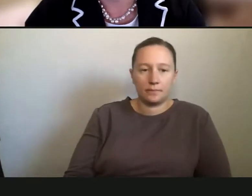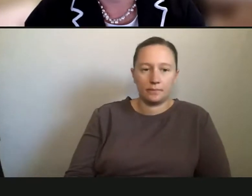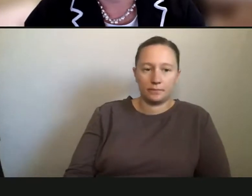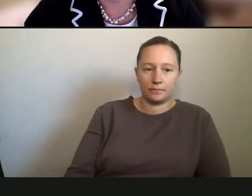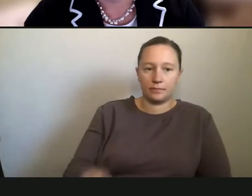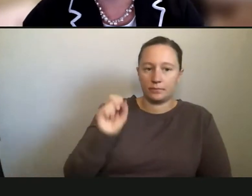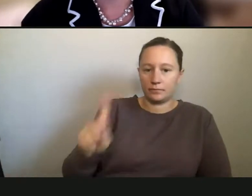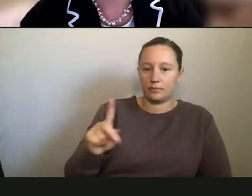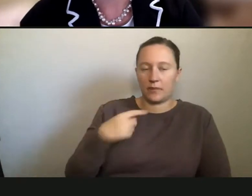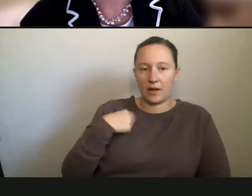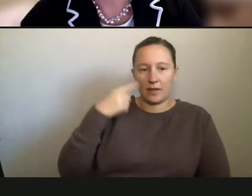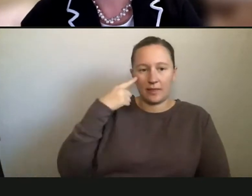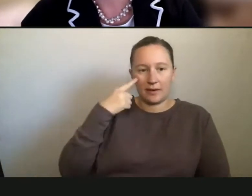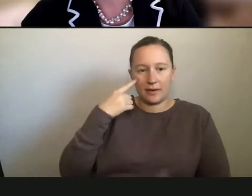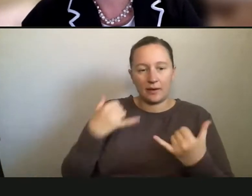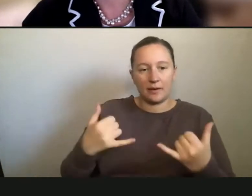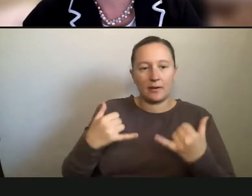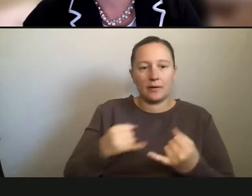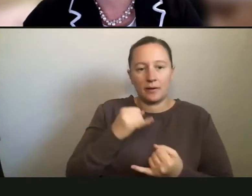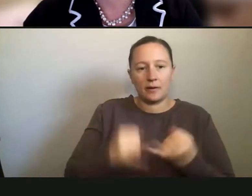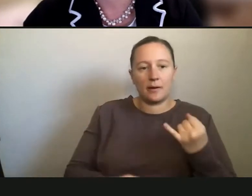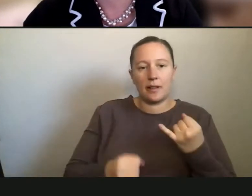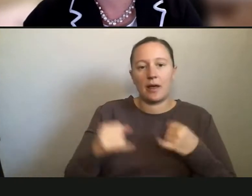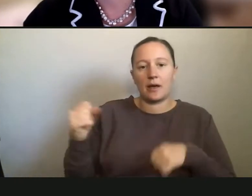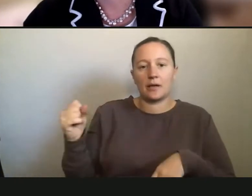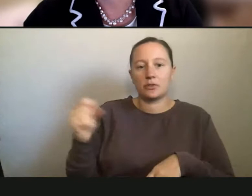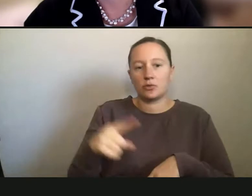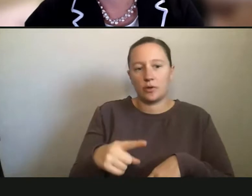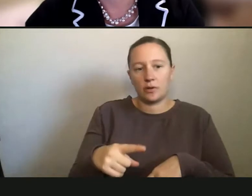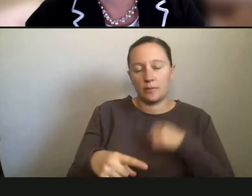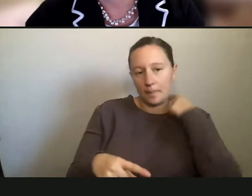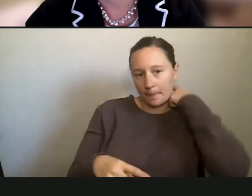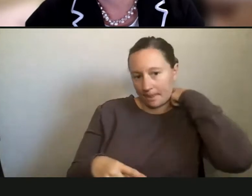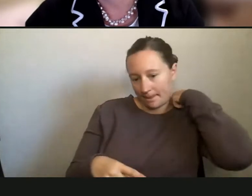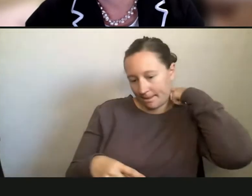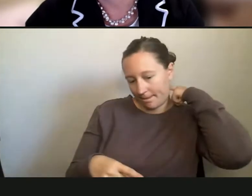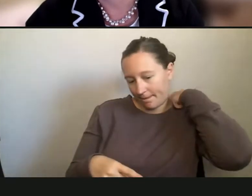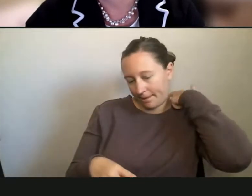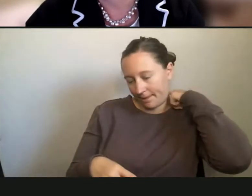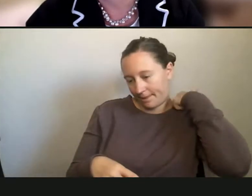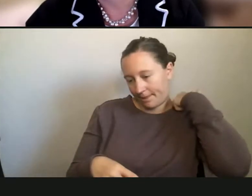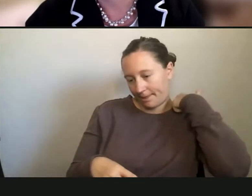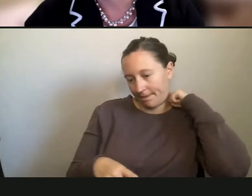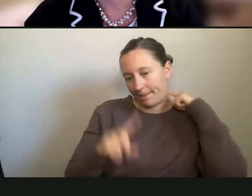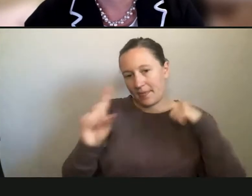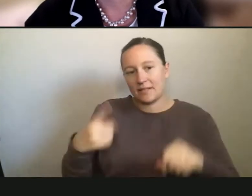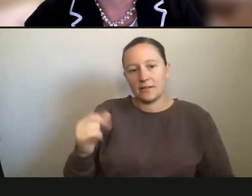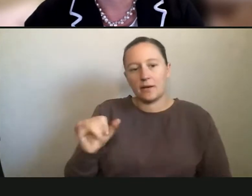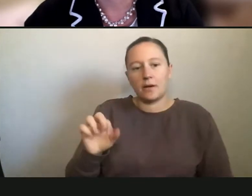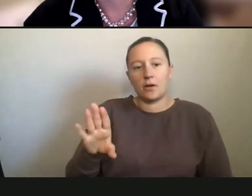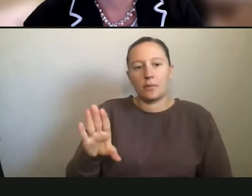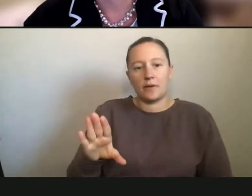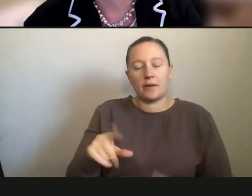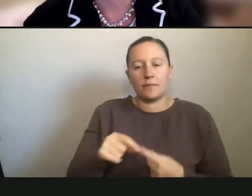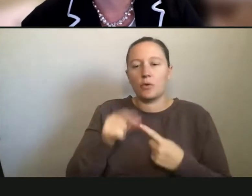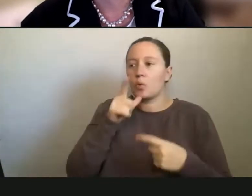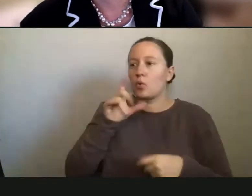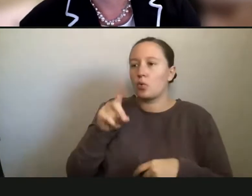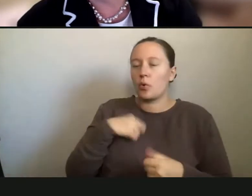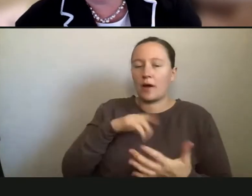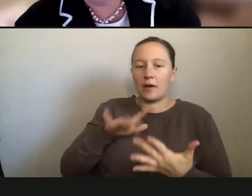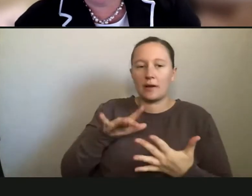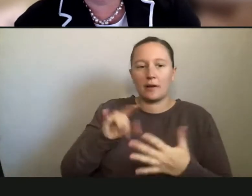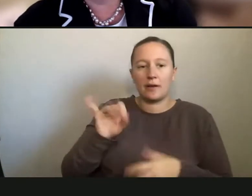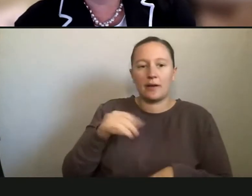Okay, and I think this may be our last question. And this is about single IRB exceptions. Who do I contact if I'm